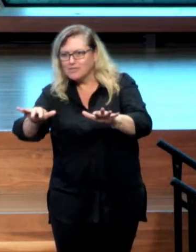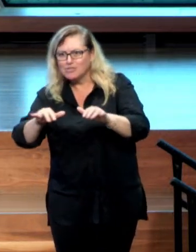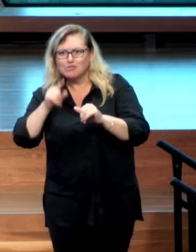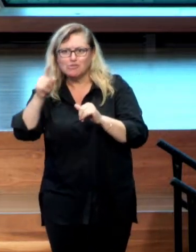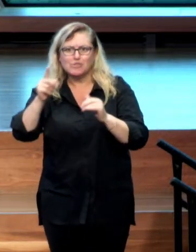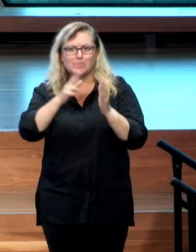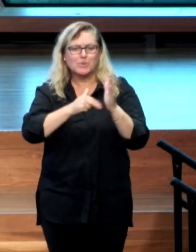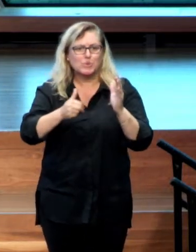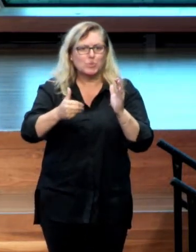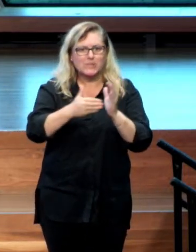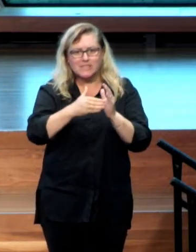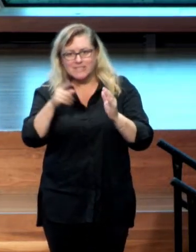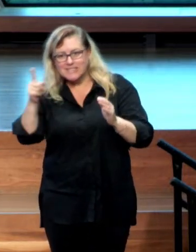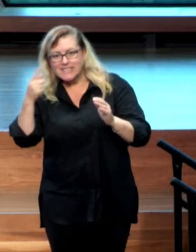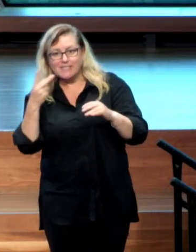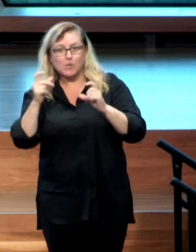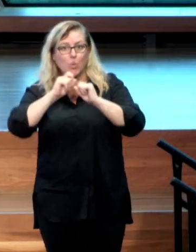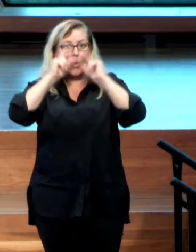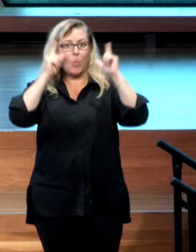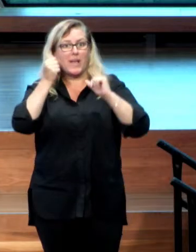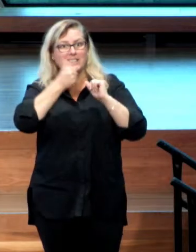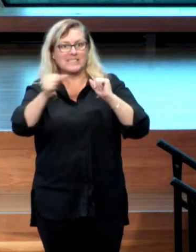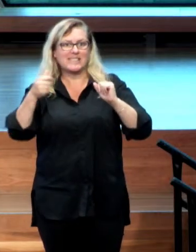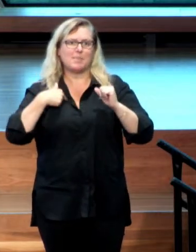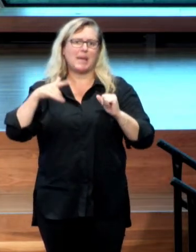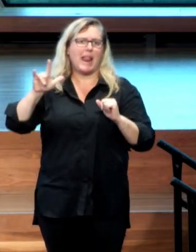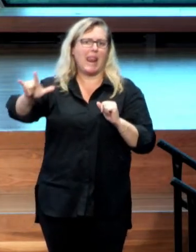if you're still up. I love you.